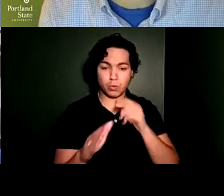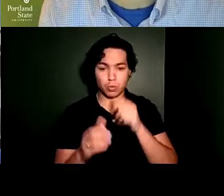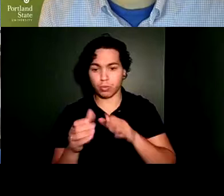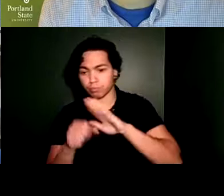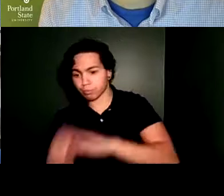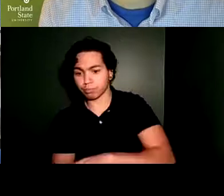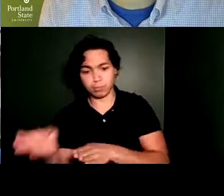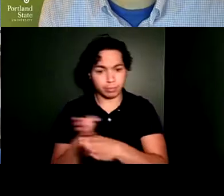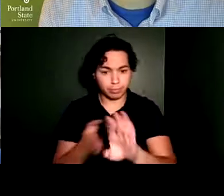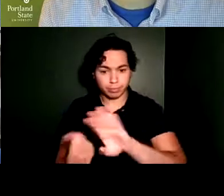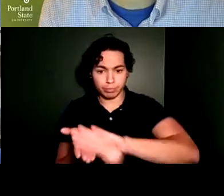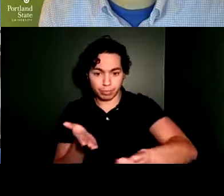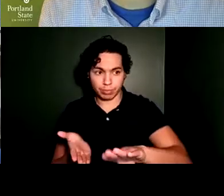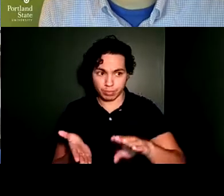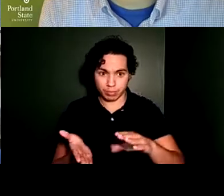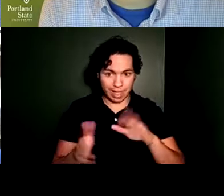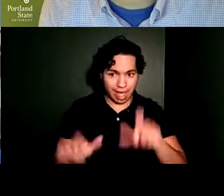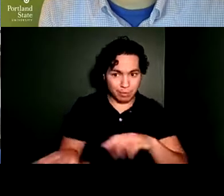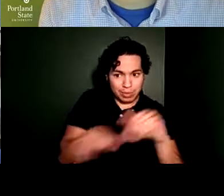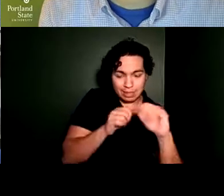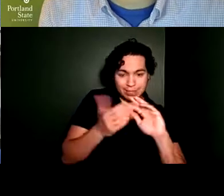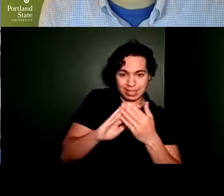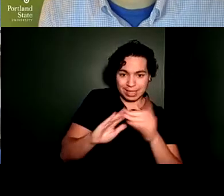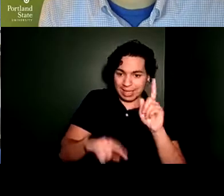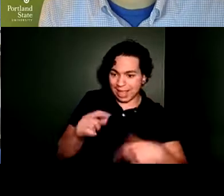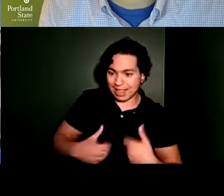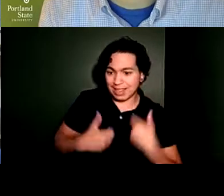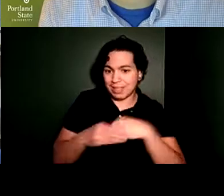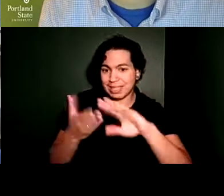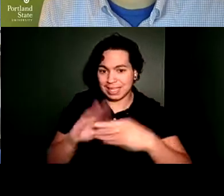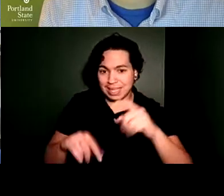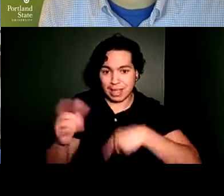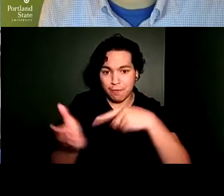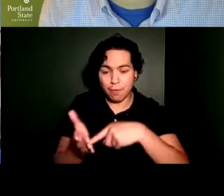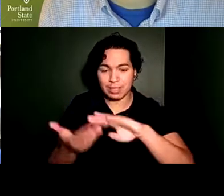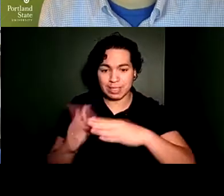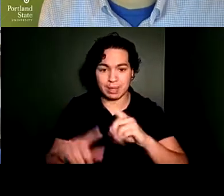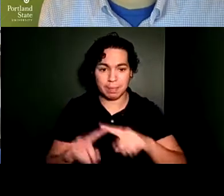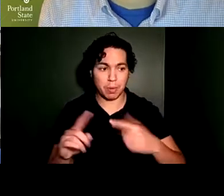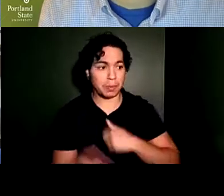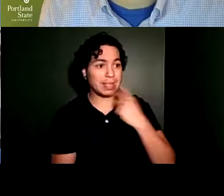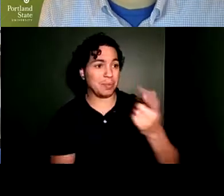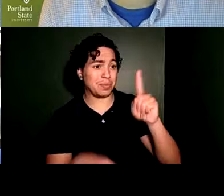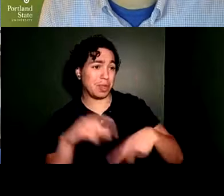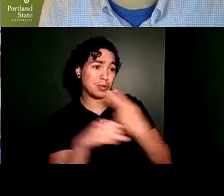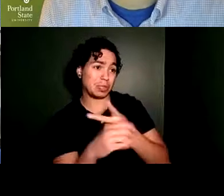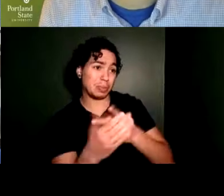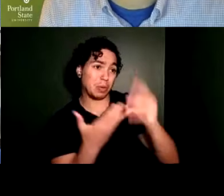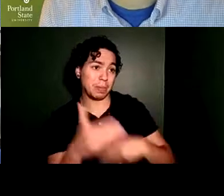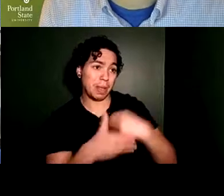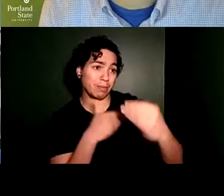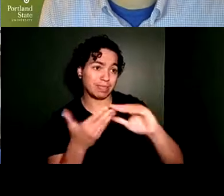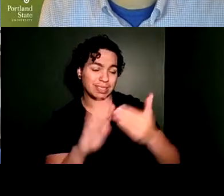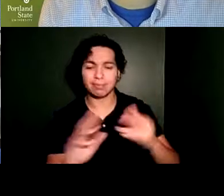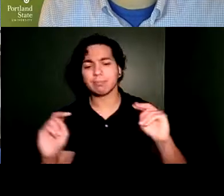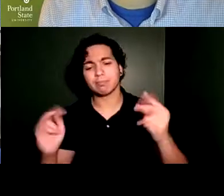kind of keep getting pushed out. And so I think it would be really interesting, I don't know if I've seen this done yet, for something like a